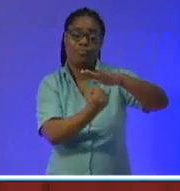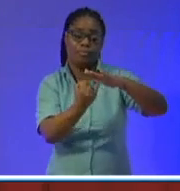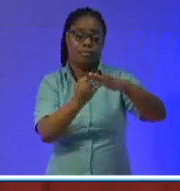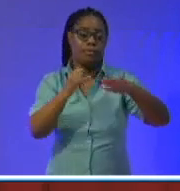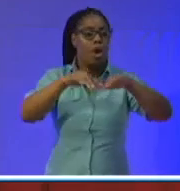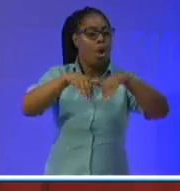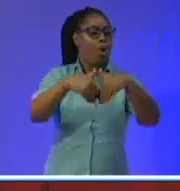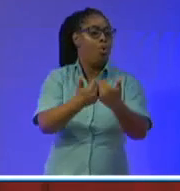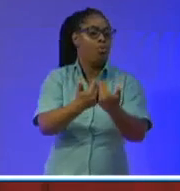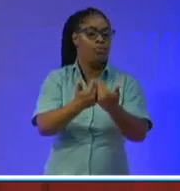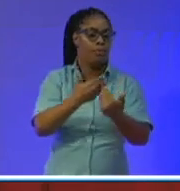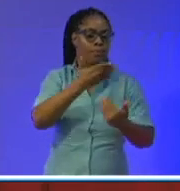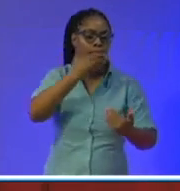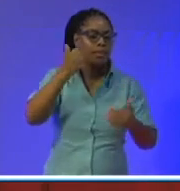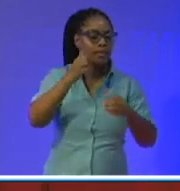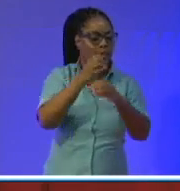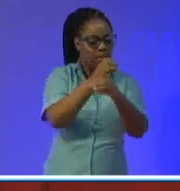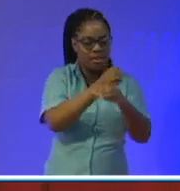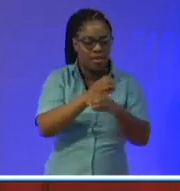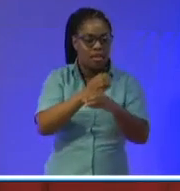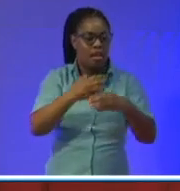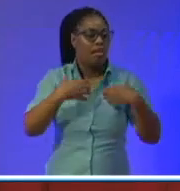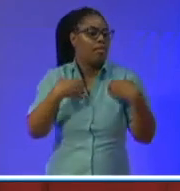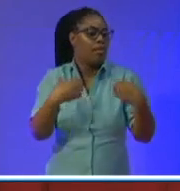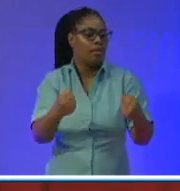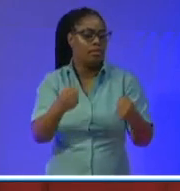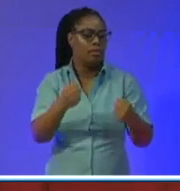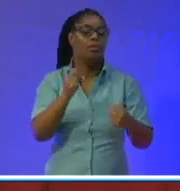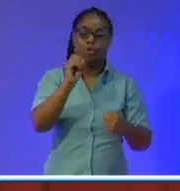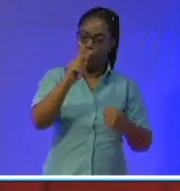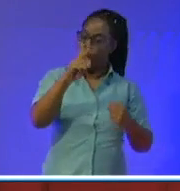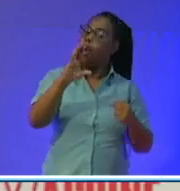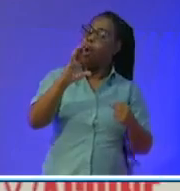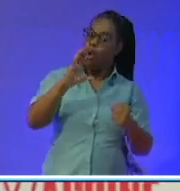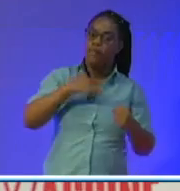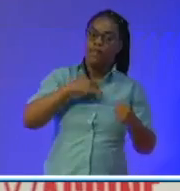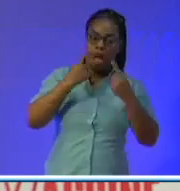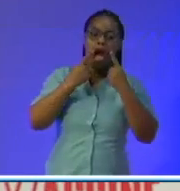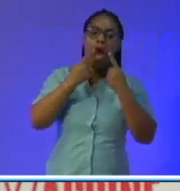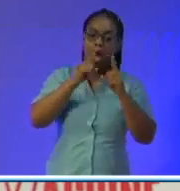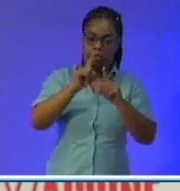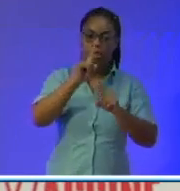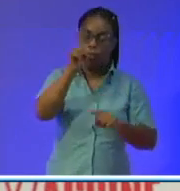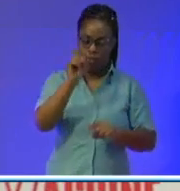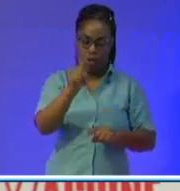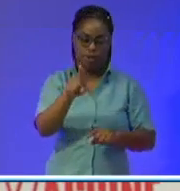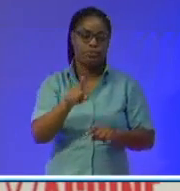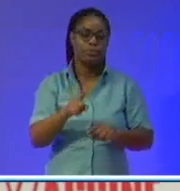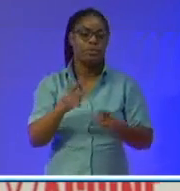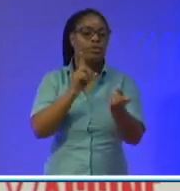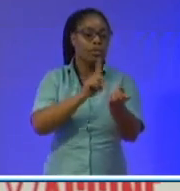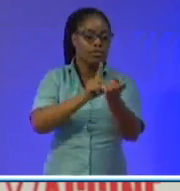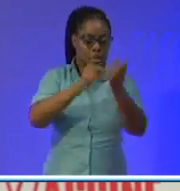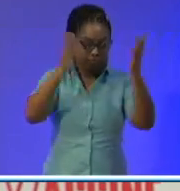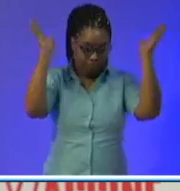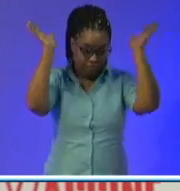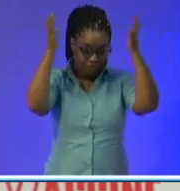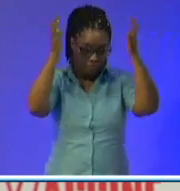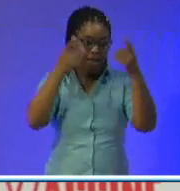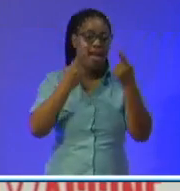threat? Thank you. So I will deal with the first question, and Dr. Hines will deal with the second question as to home